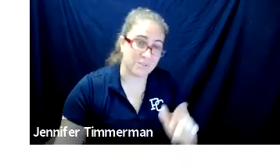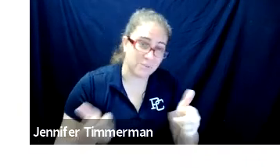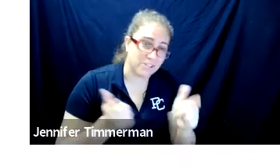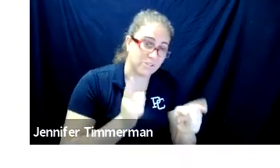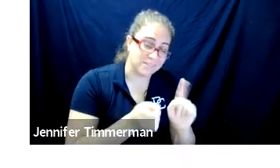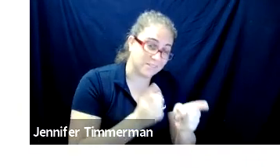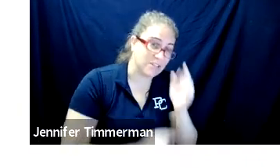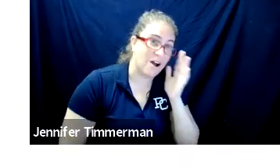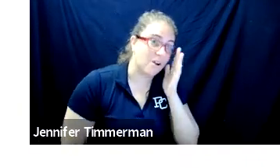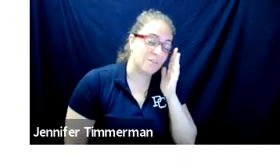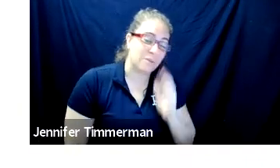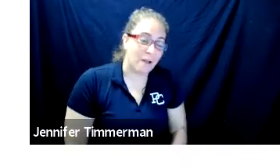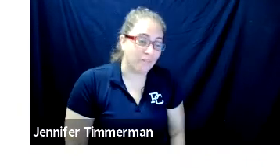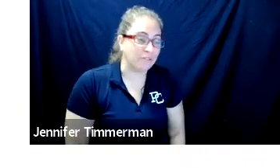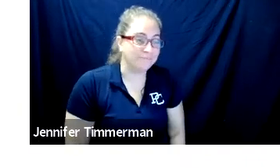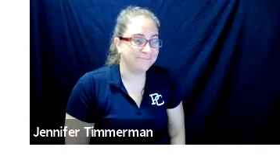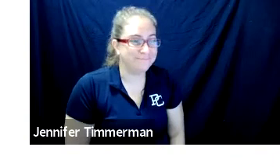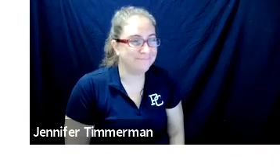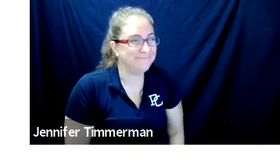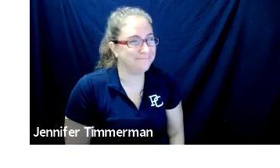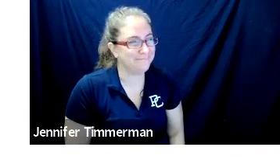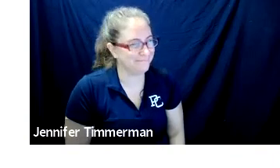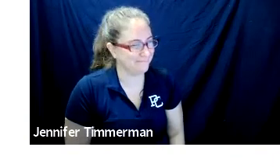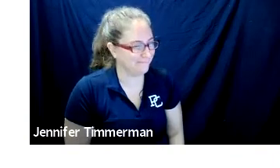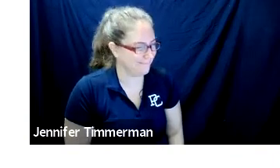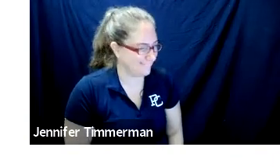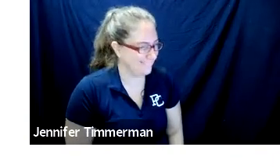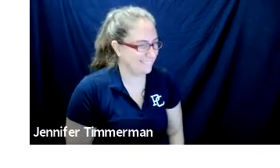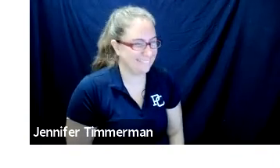ASL is cool because you can still talk with your mouth full.